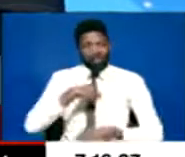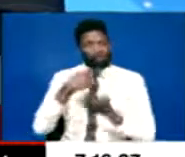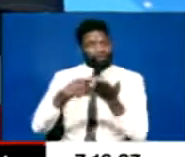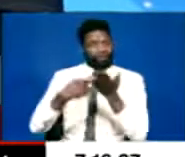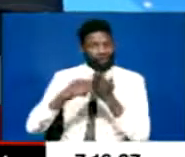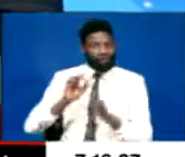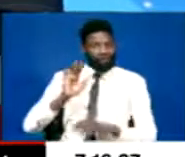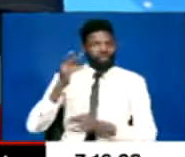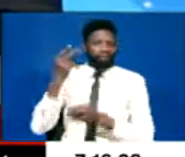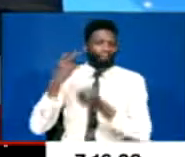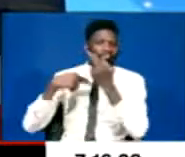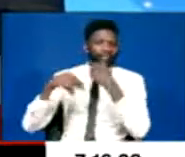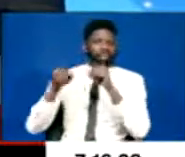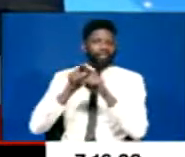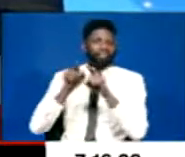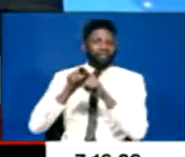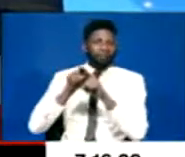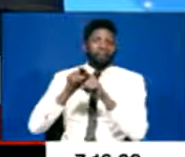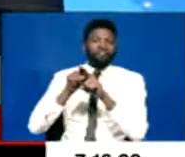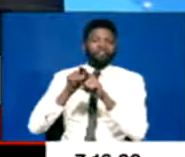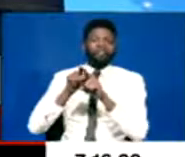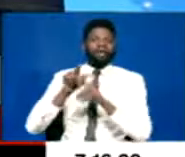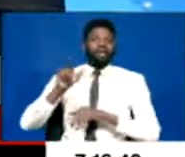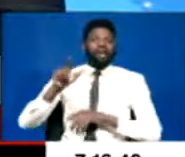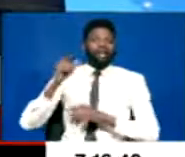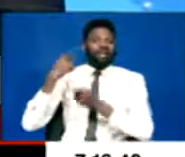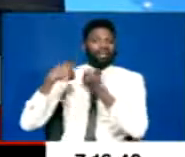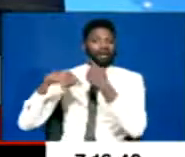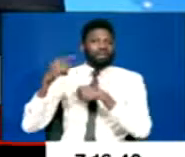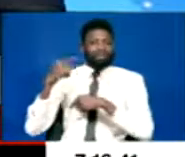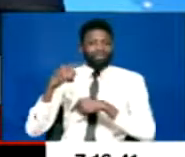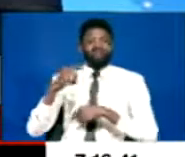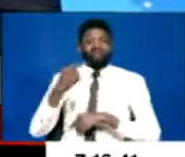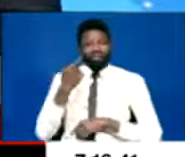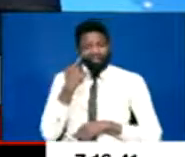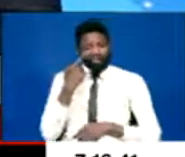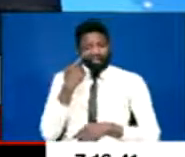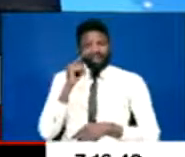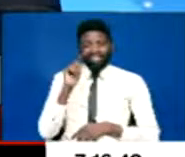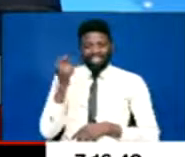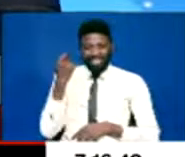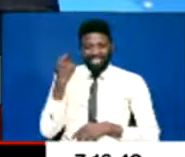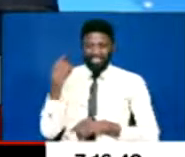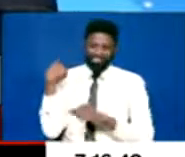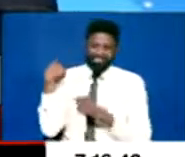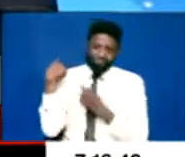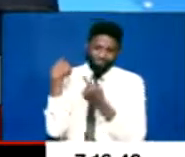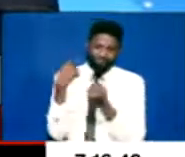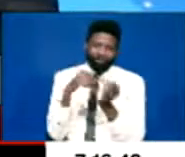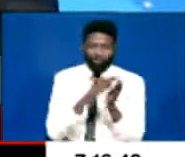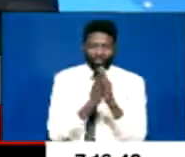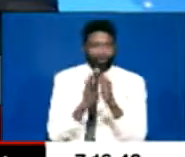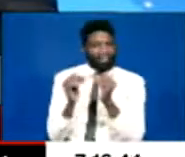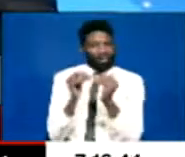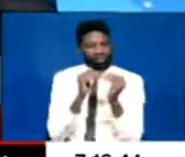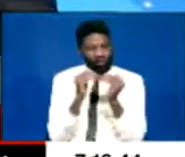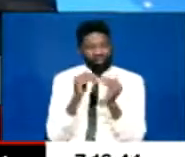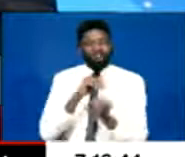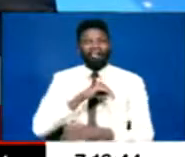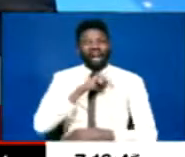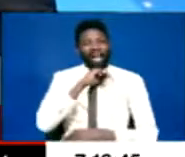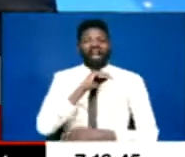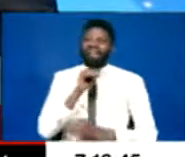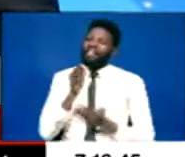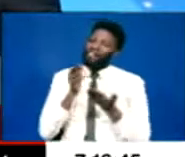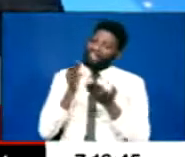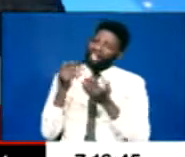realize that the Kenya's path to democracy has Raila Odinga's footsteps and so many of them. Victor Olo.